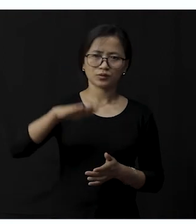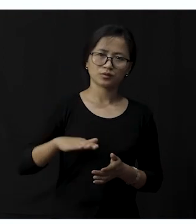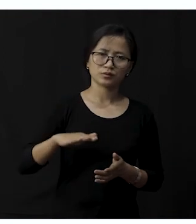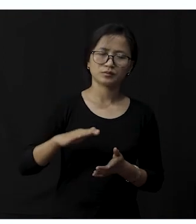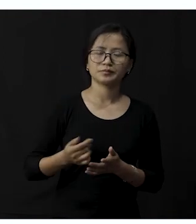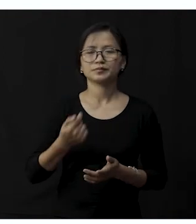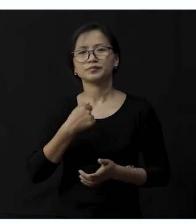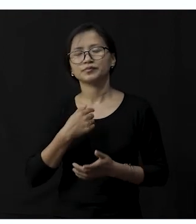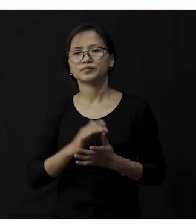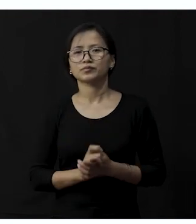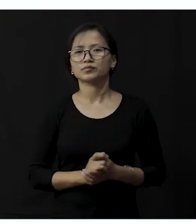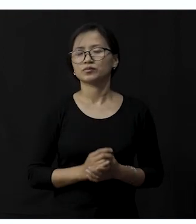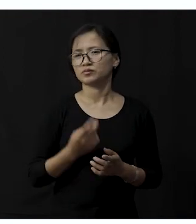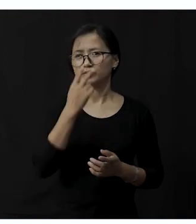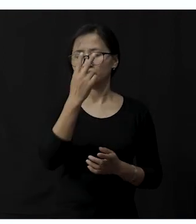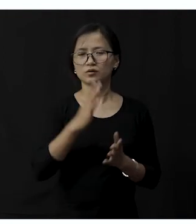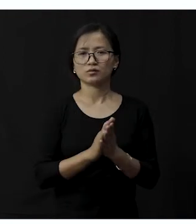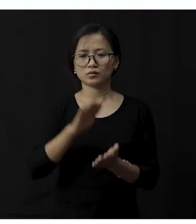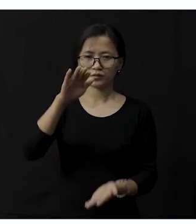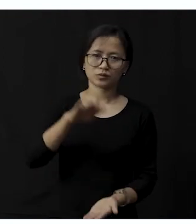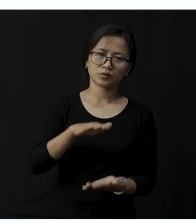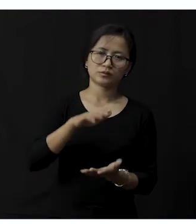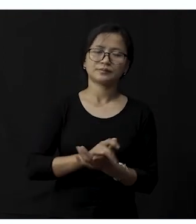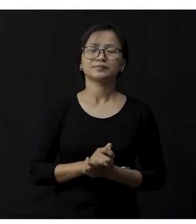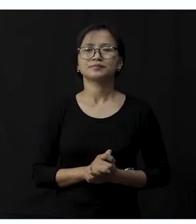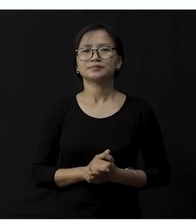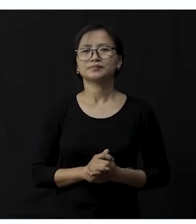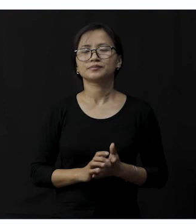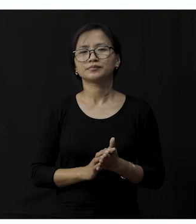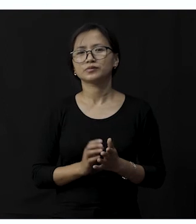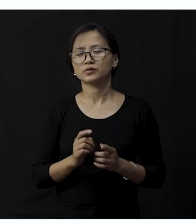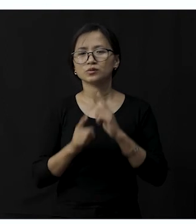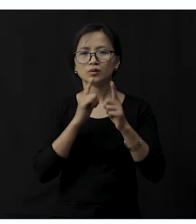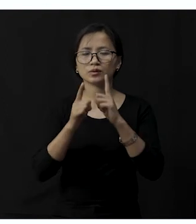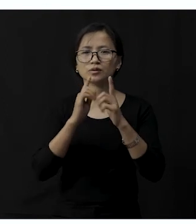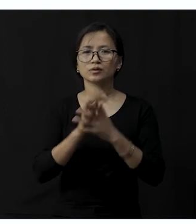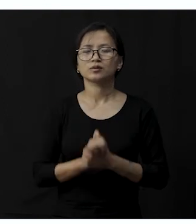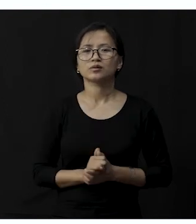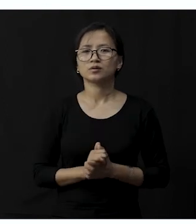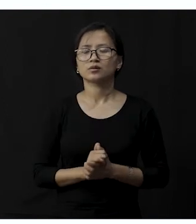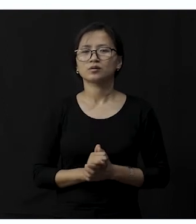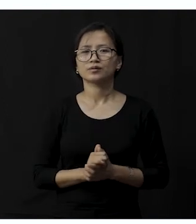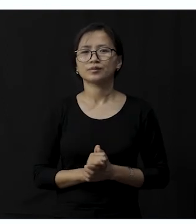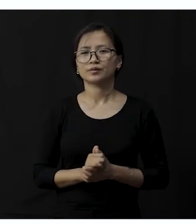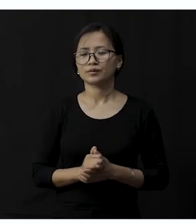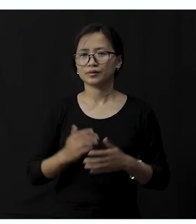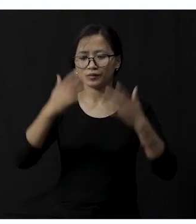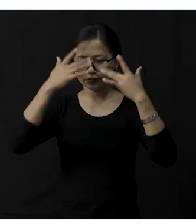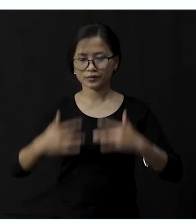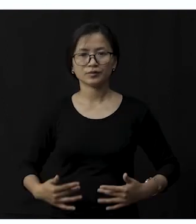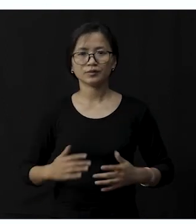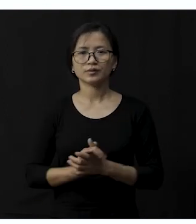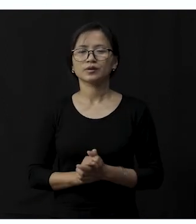could say that she looks short. So short is again describing her personal, physical traits. So that would